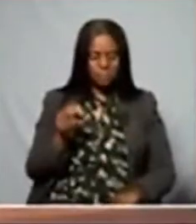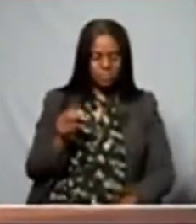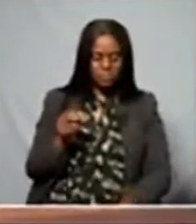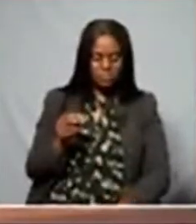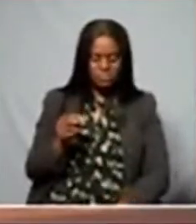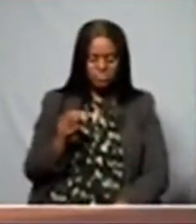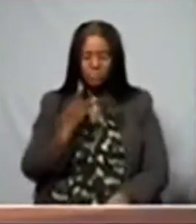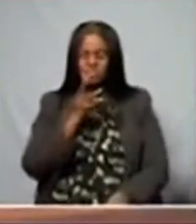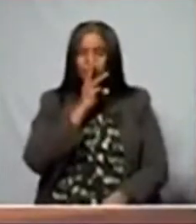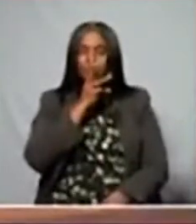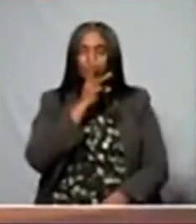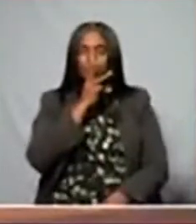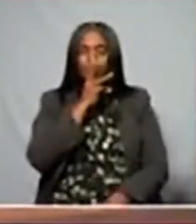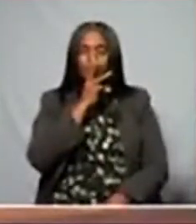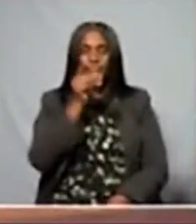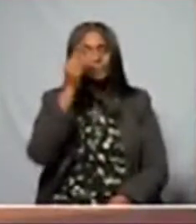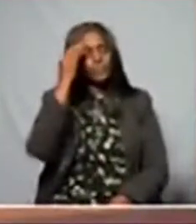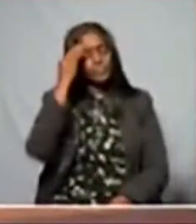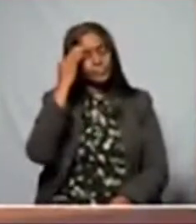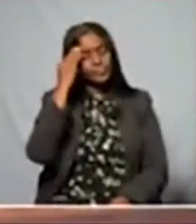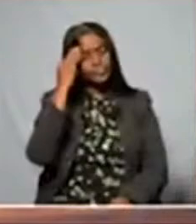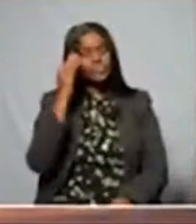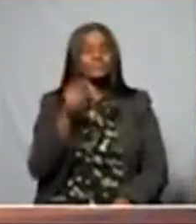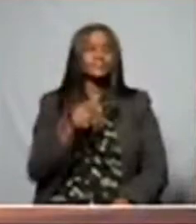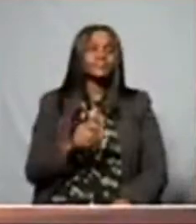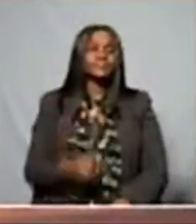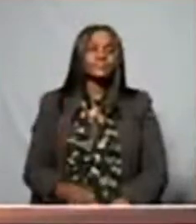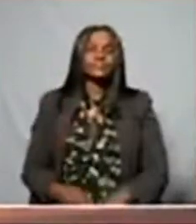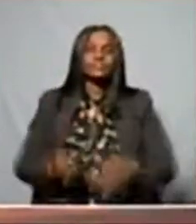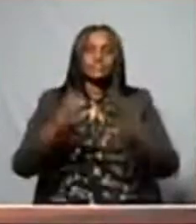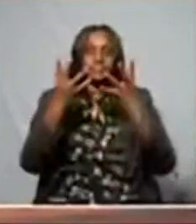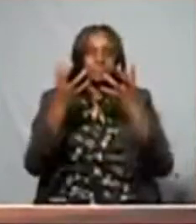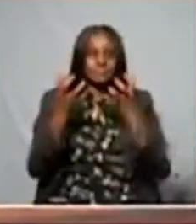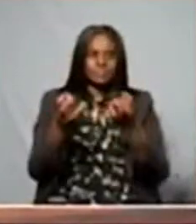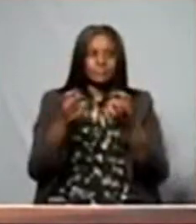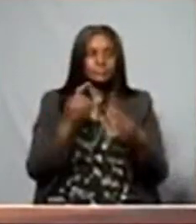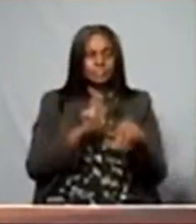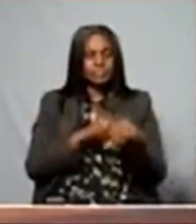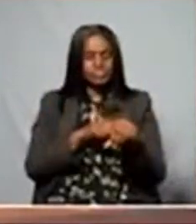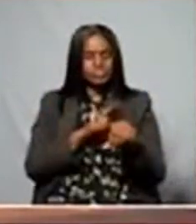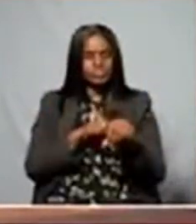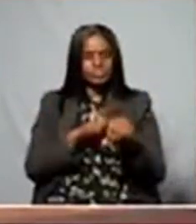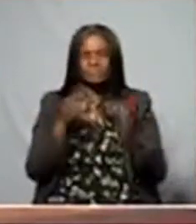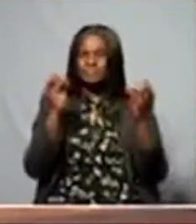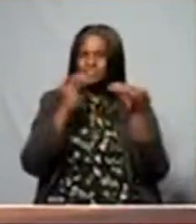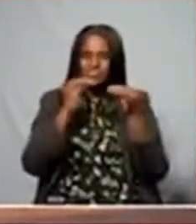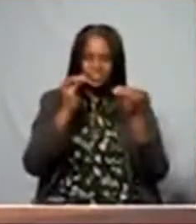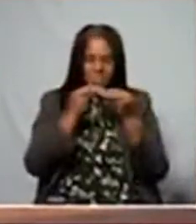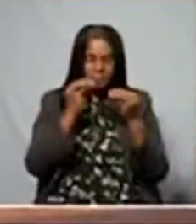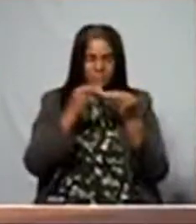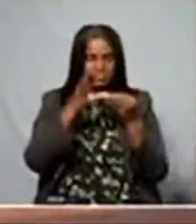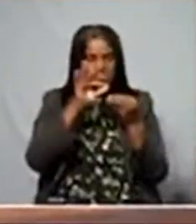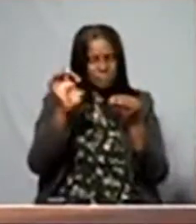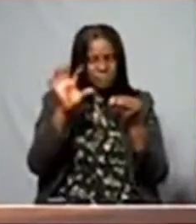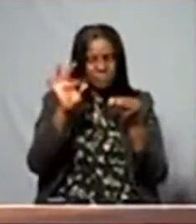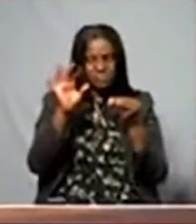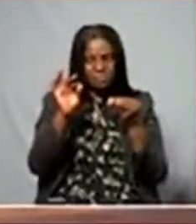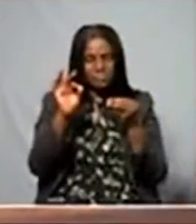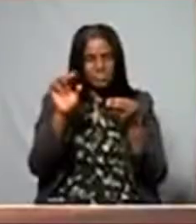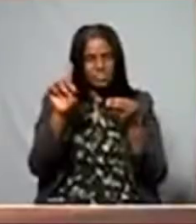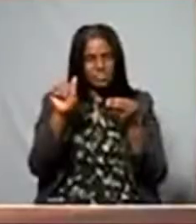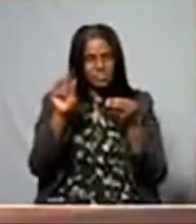water. You know, during that drought period, a lot of about 990 dams, is